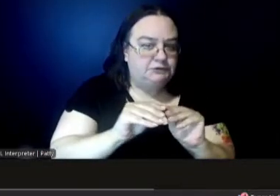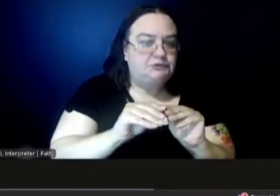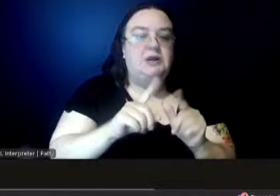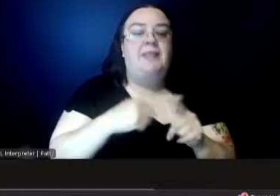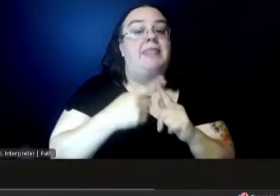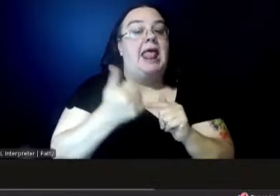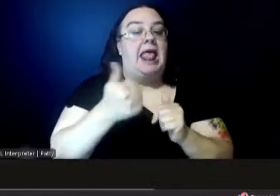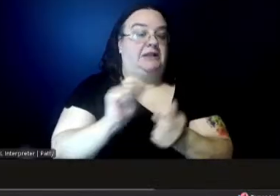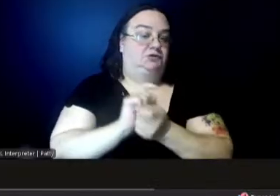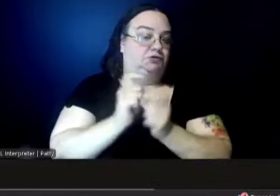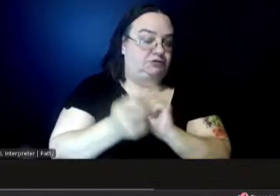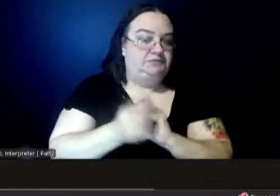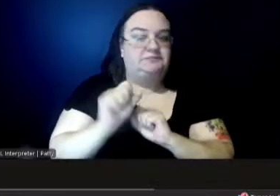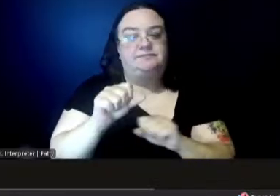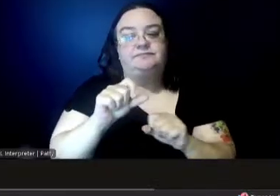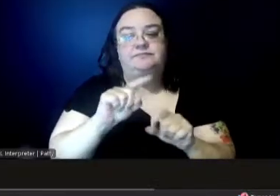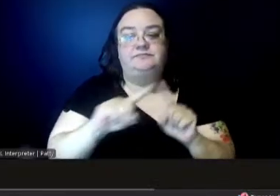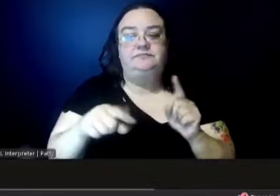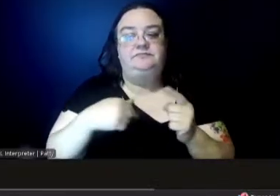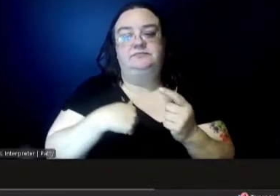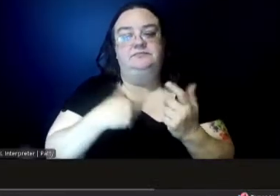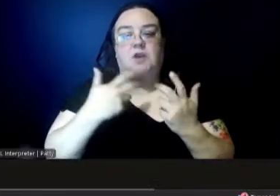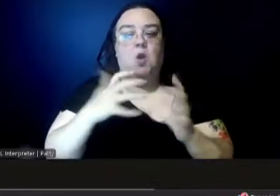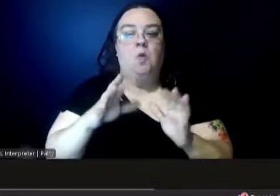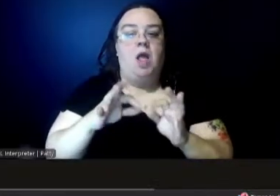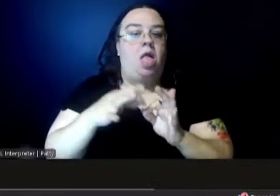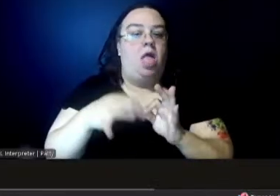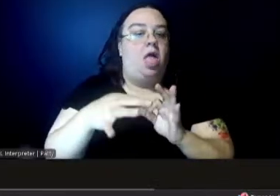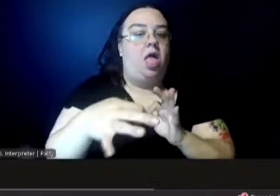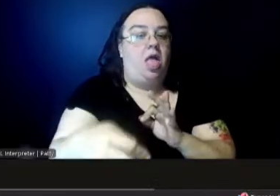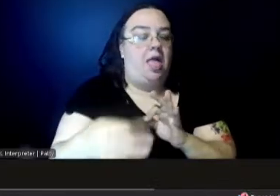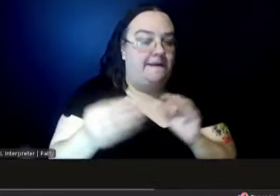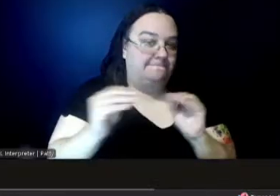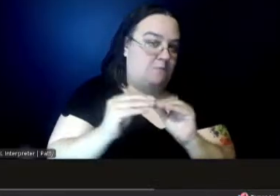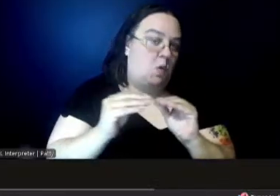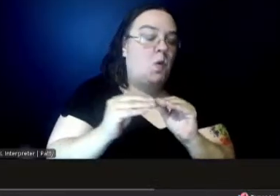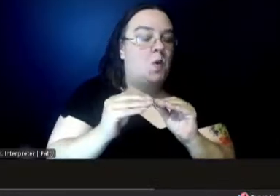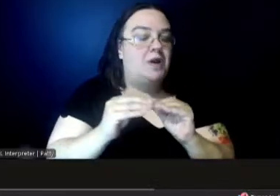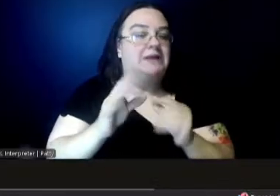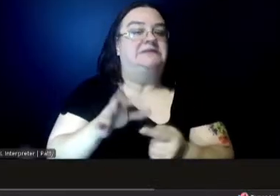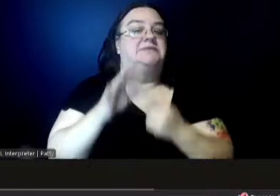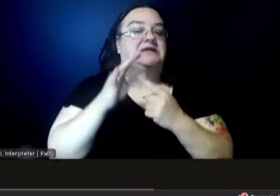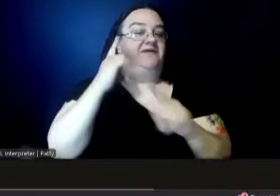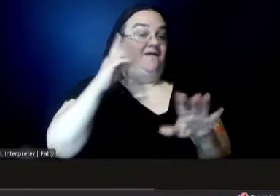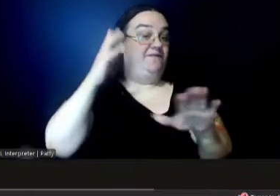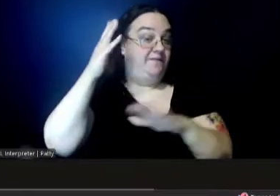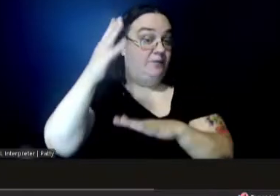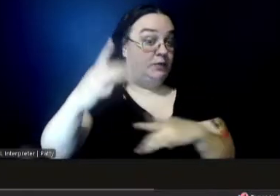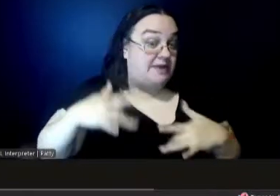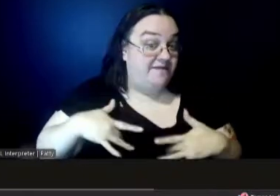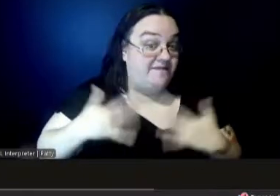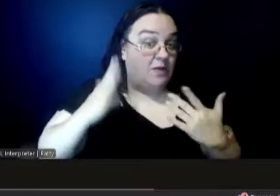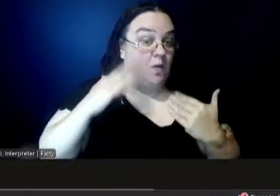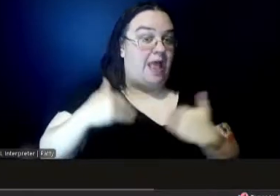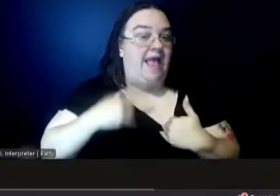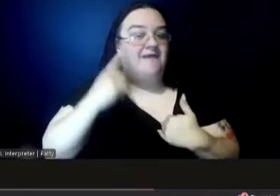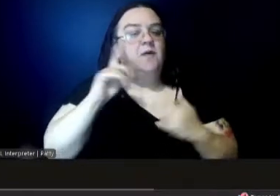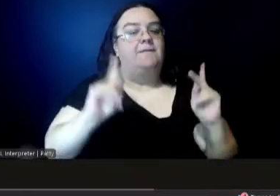can go there. But I just don't want to push it back any further, especially for future events that we have for the residents of